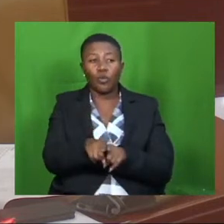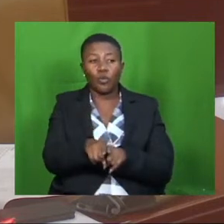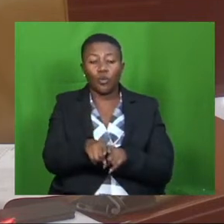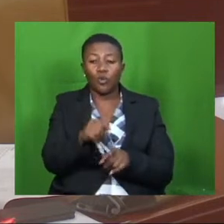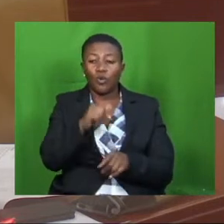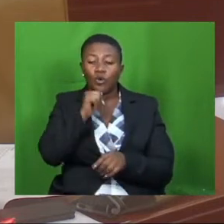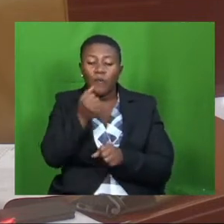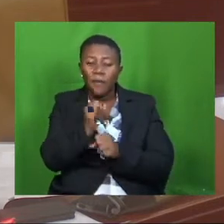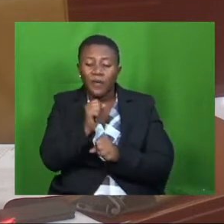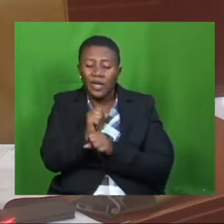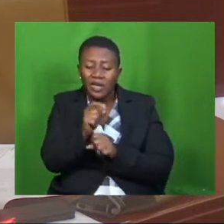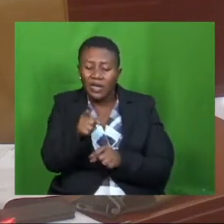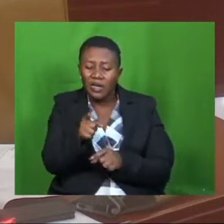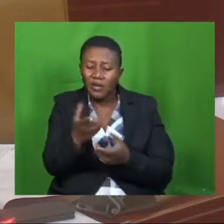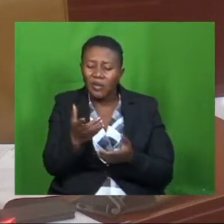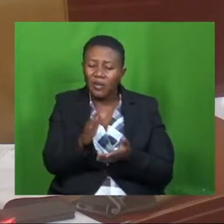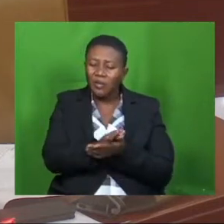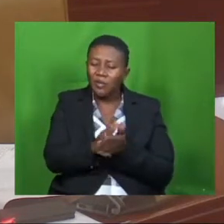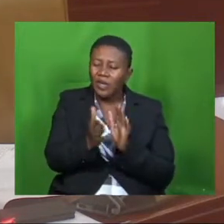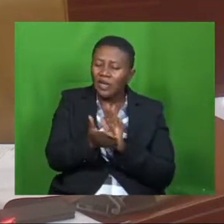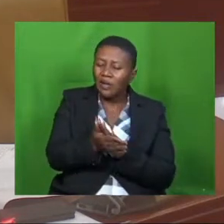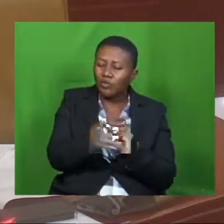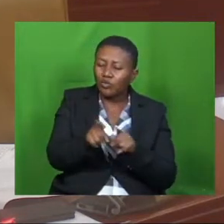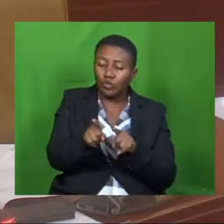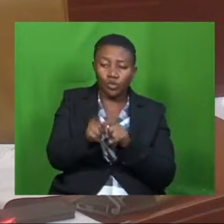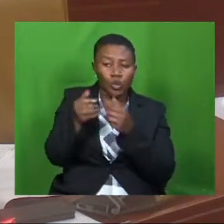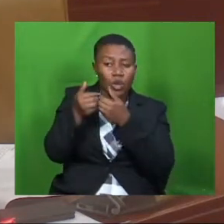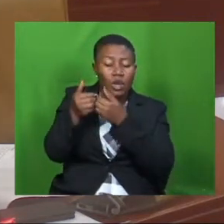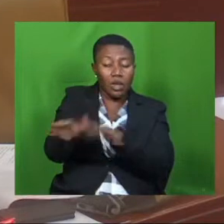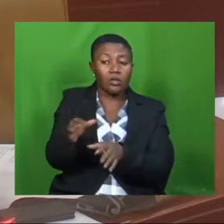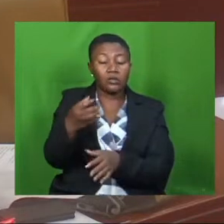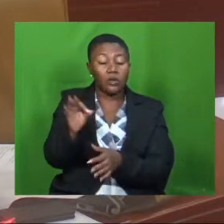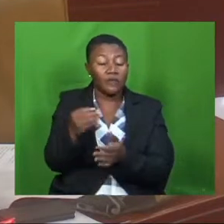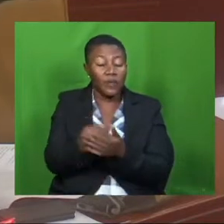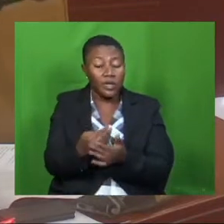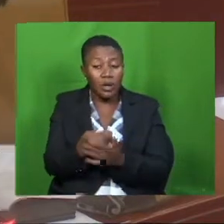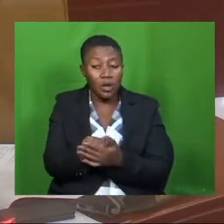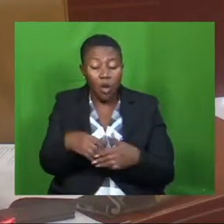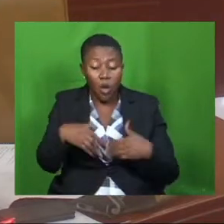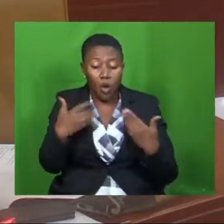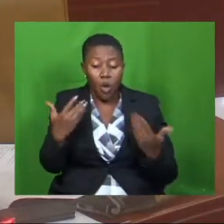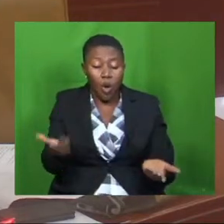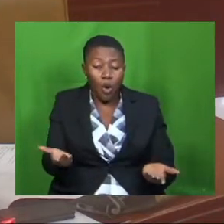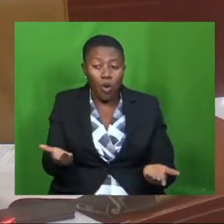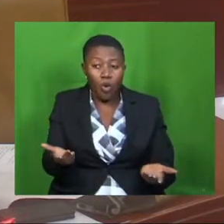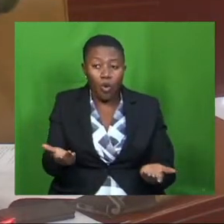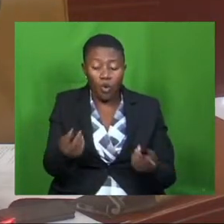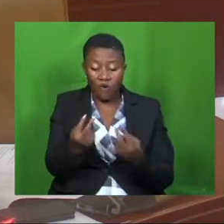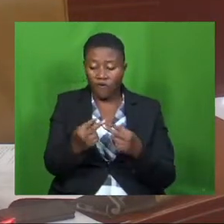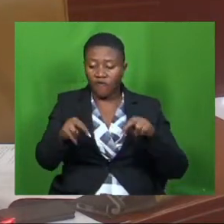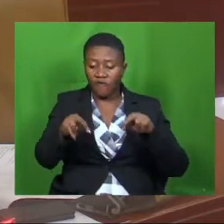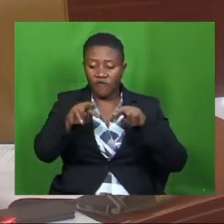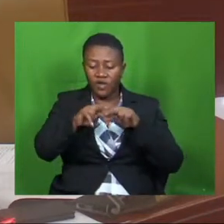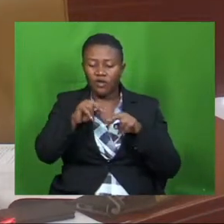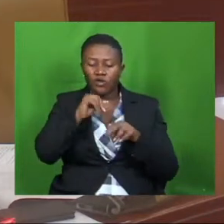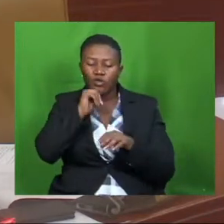the figure to it, the figure will be reproduced or mentioned as if the state has lost